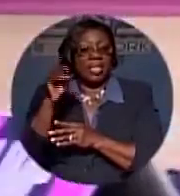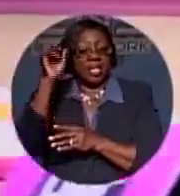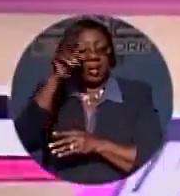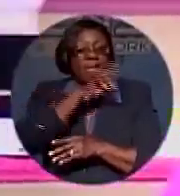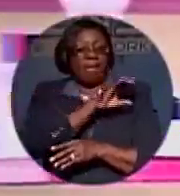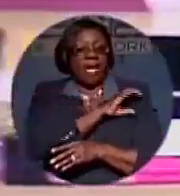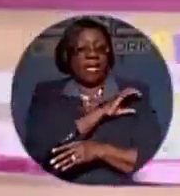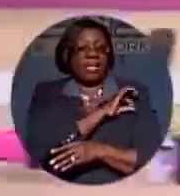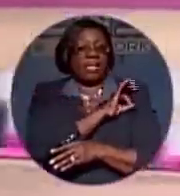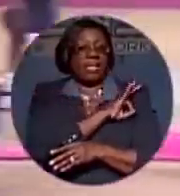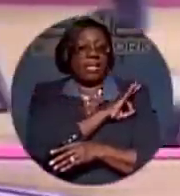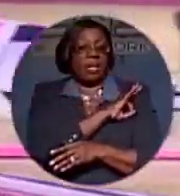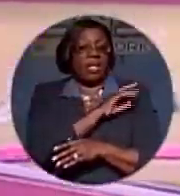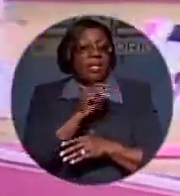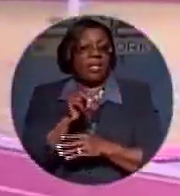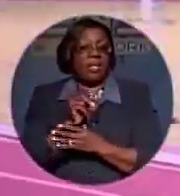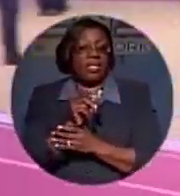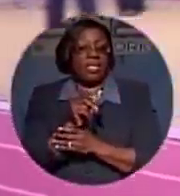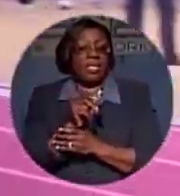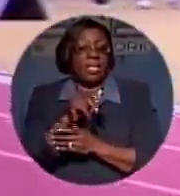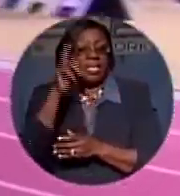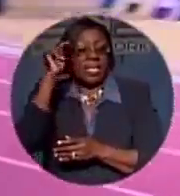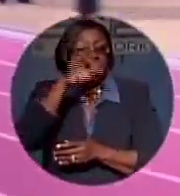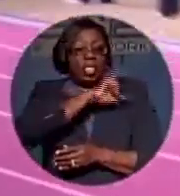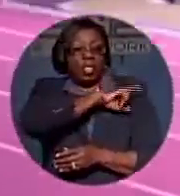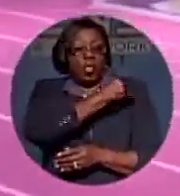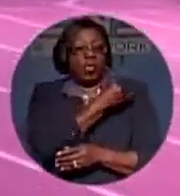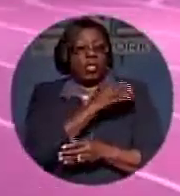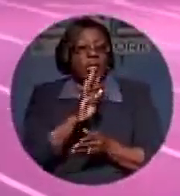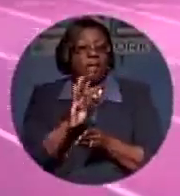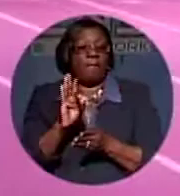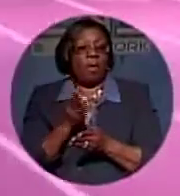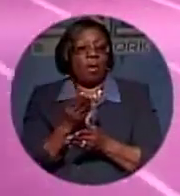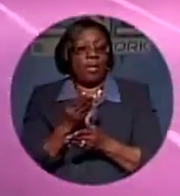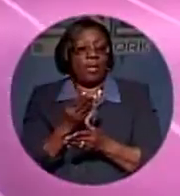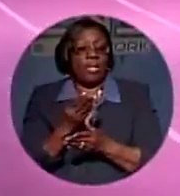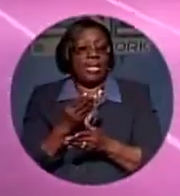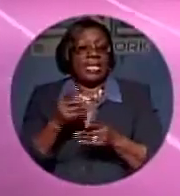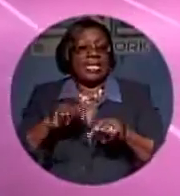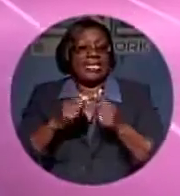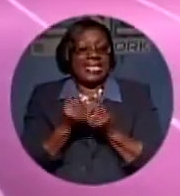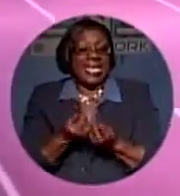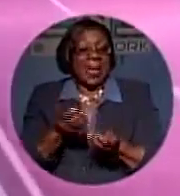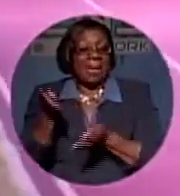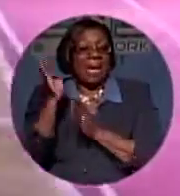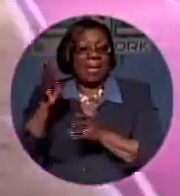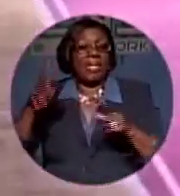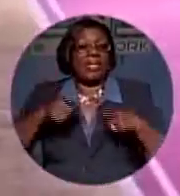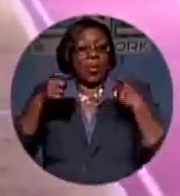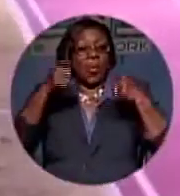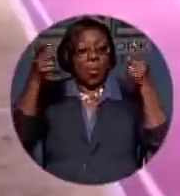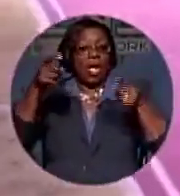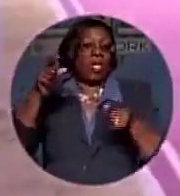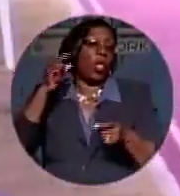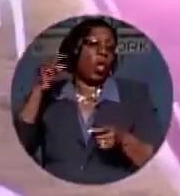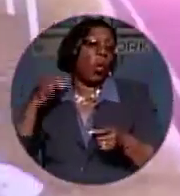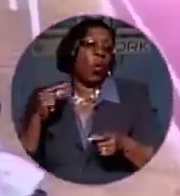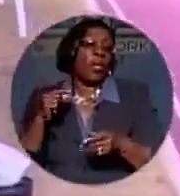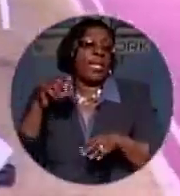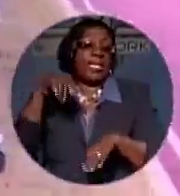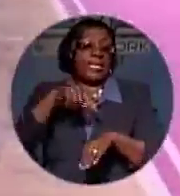the third exchange. Shane Jones on the fourth exchange. Team Bahamas winning the gold medal in a time of